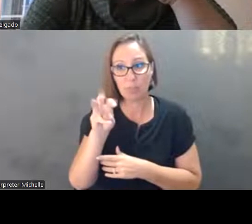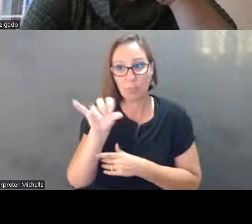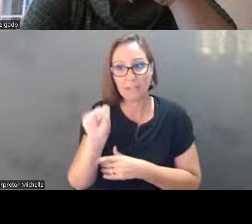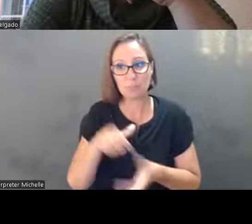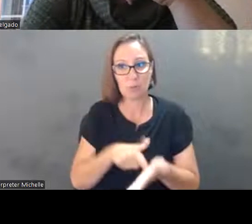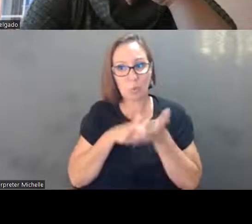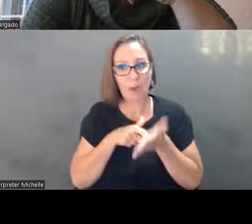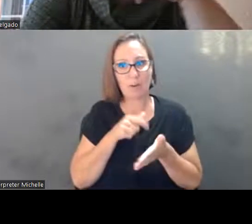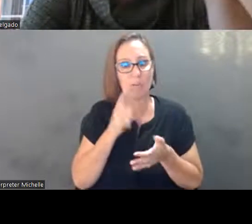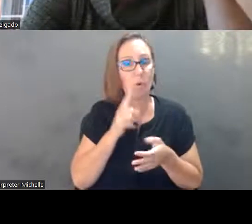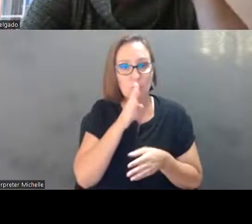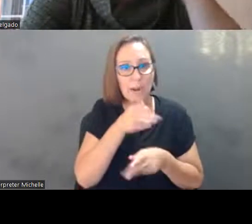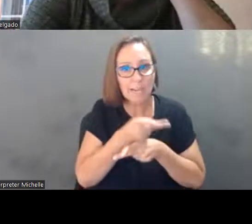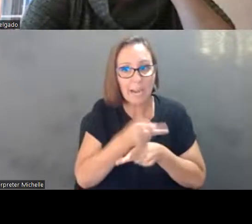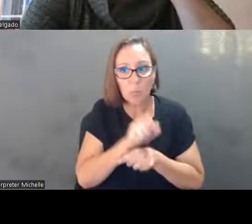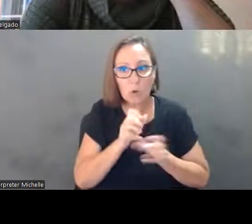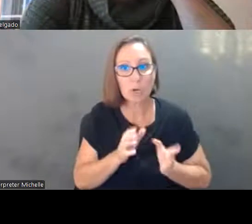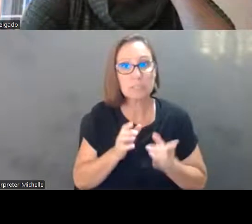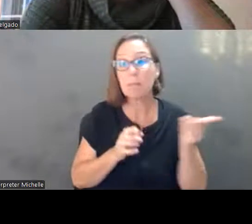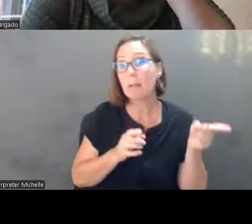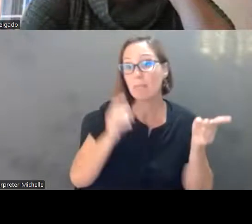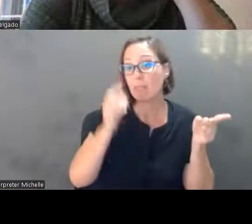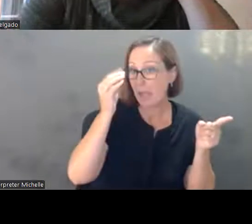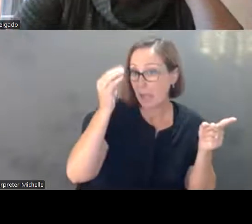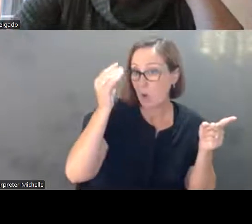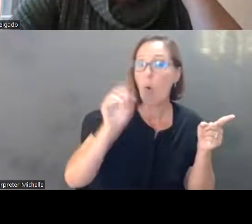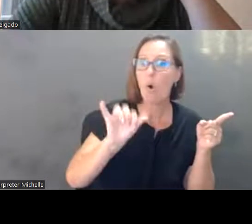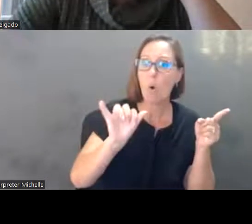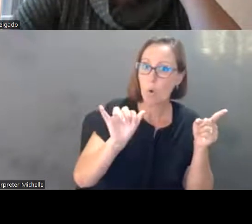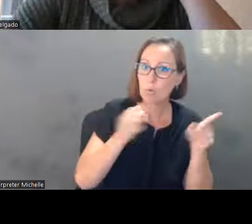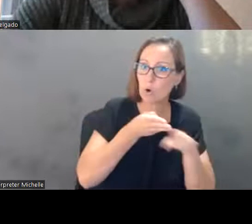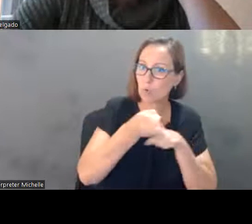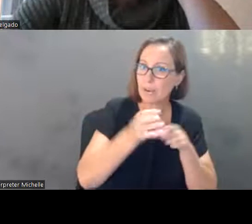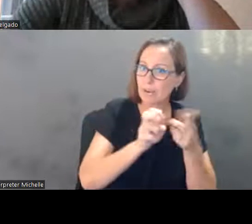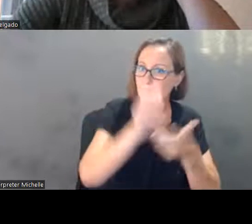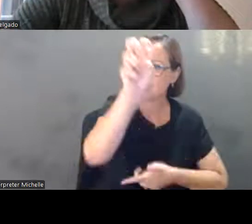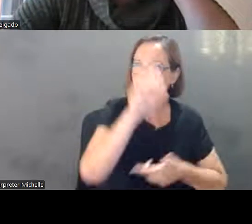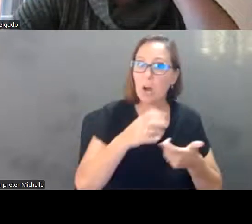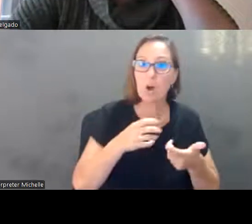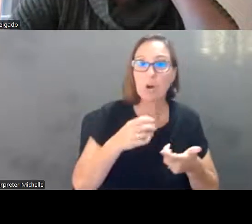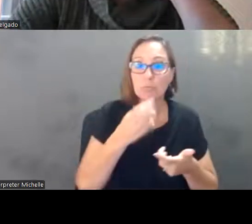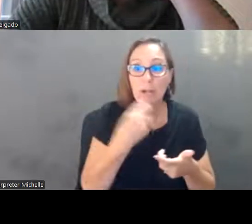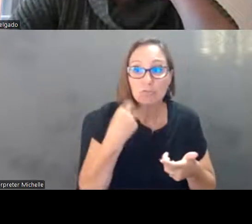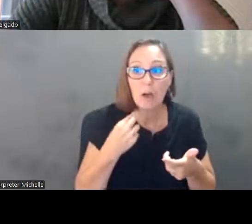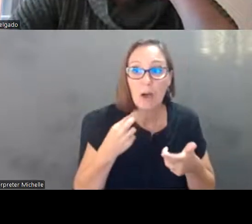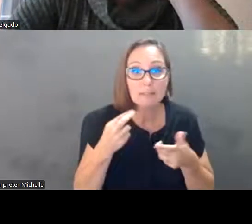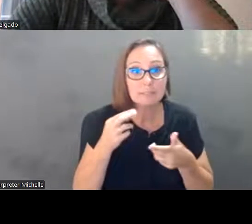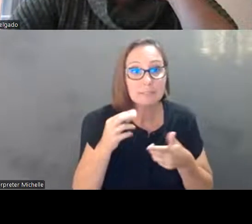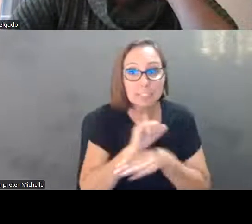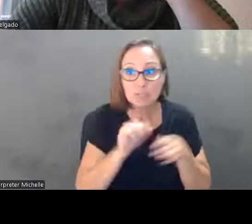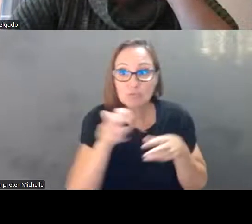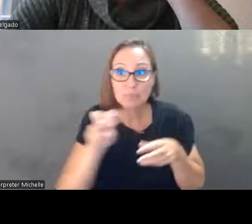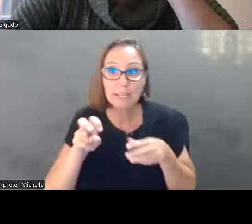care workers might see that they have more of a career pathway in, say, the restaurant industry, where they could become a shift manager, they could move